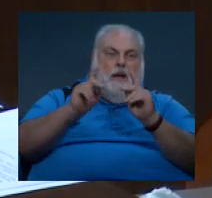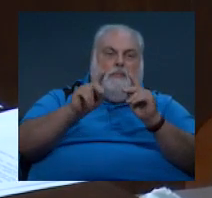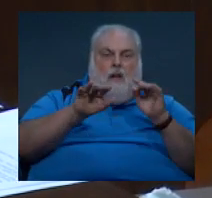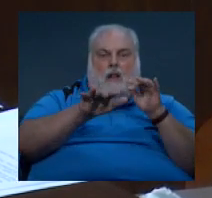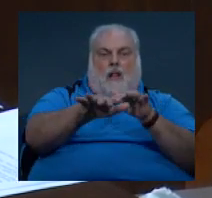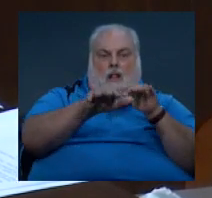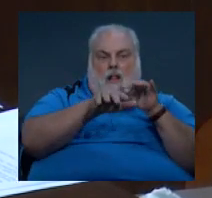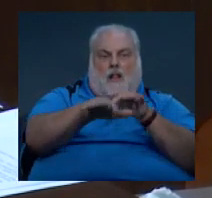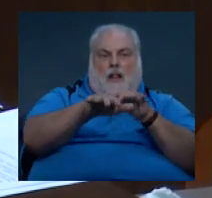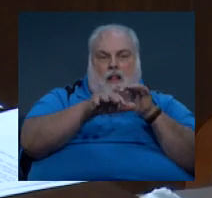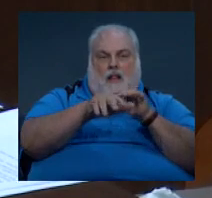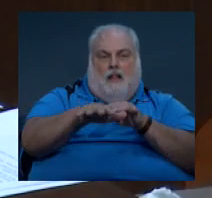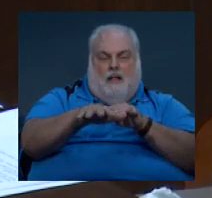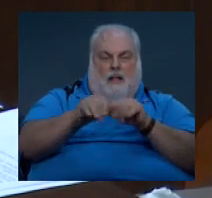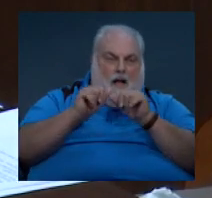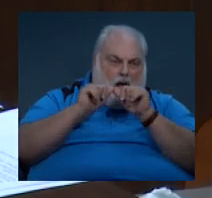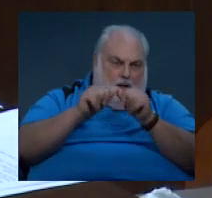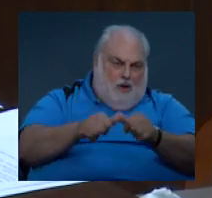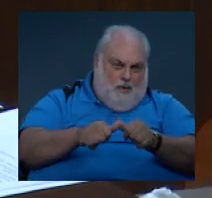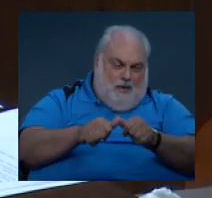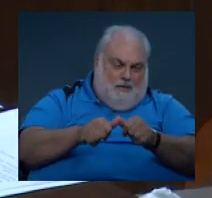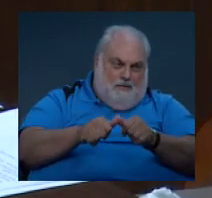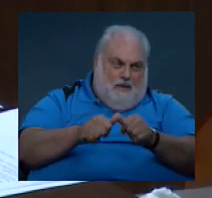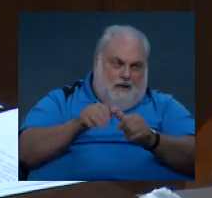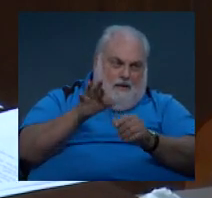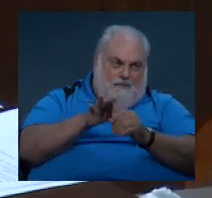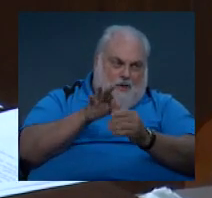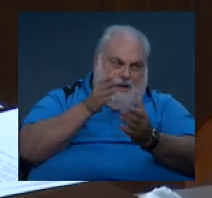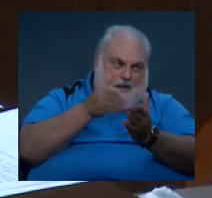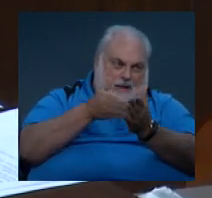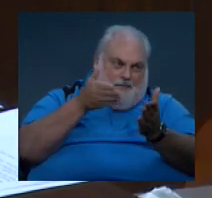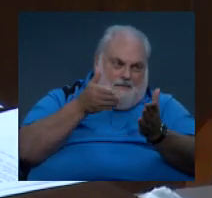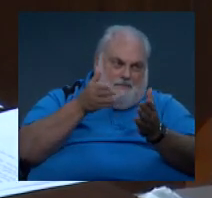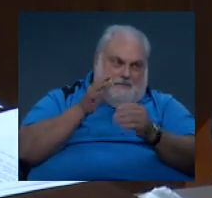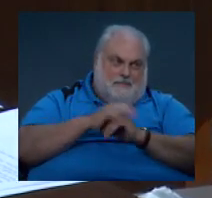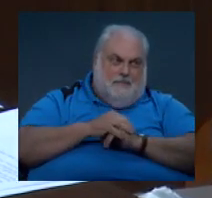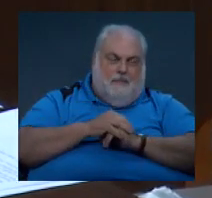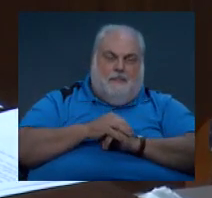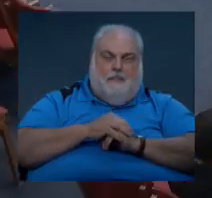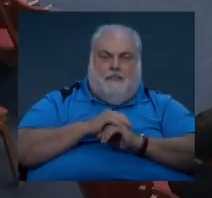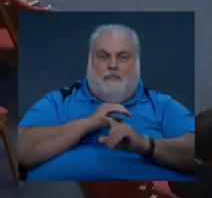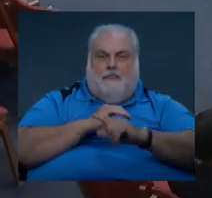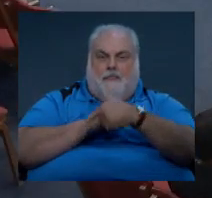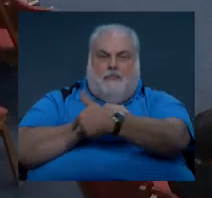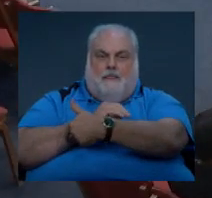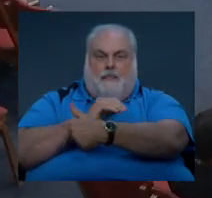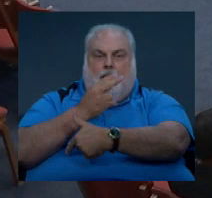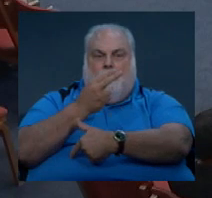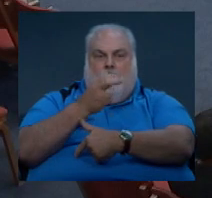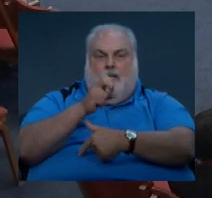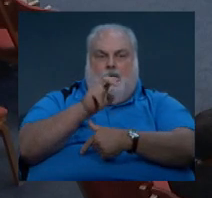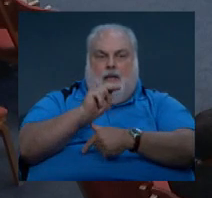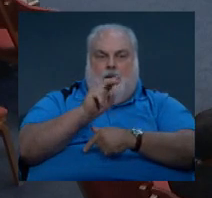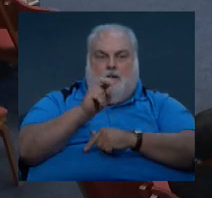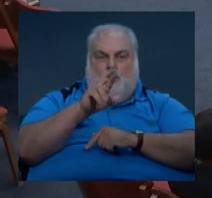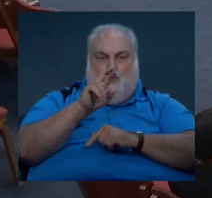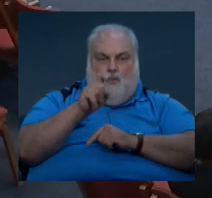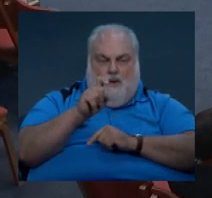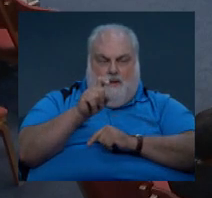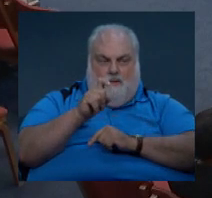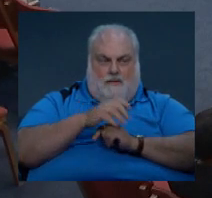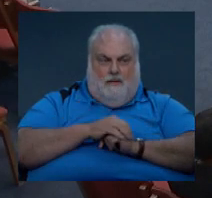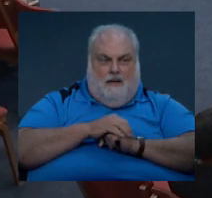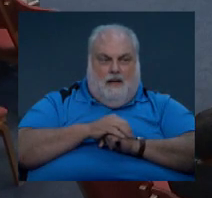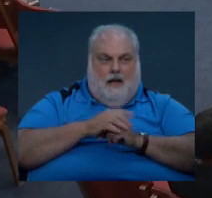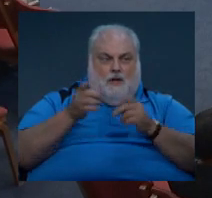there ongoing. So please vote against this. Thank you, Director Adcock. Director Hendricks? As Director of